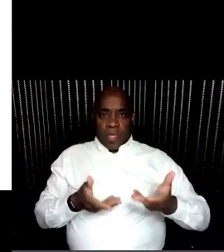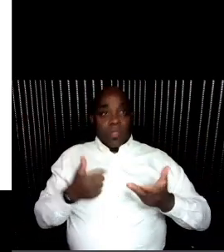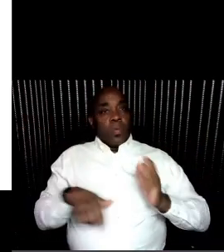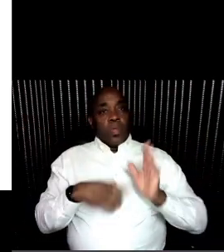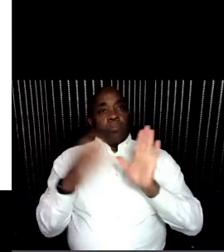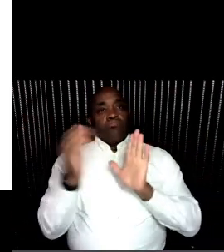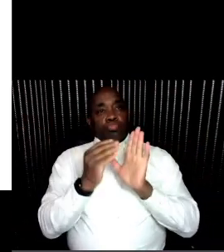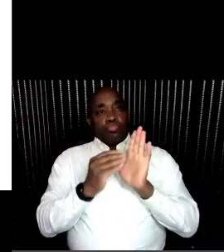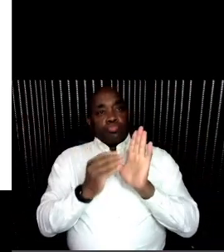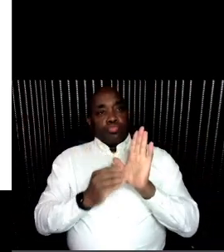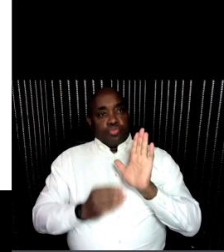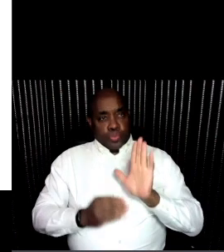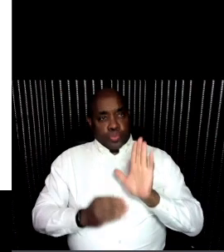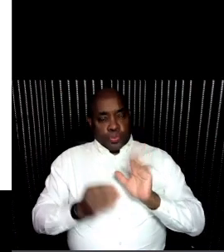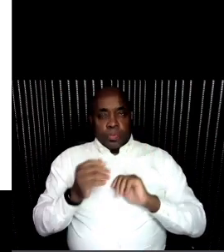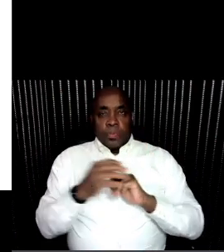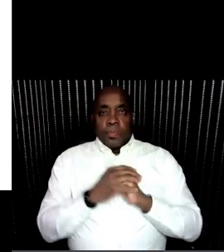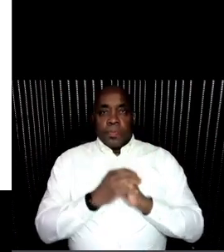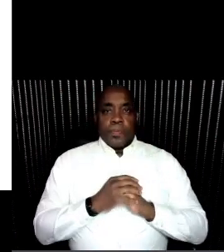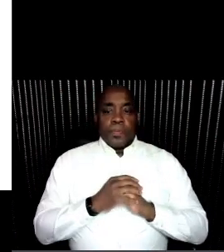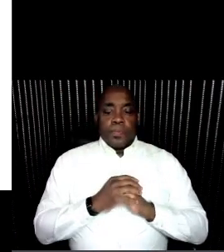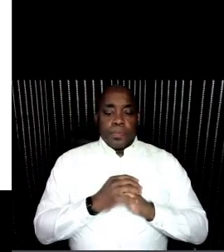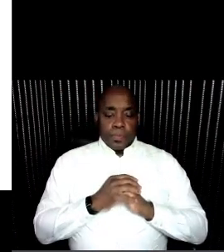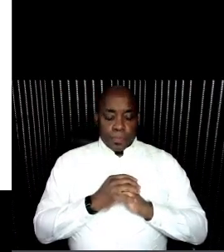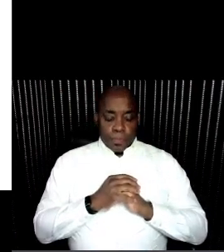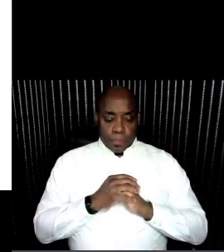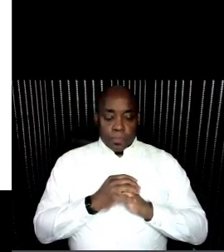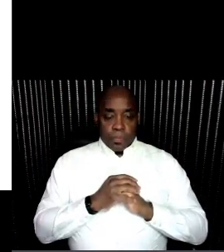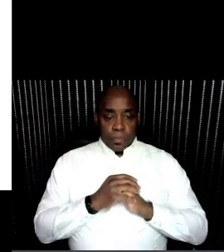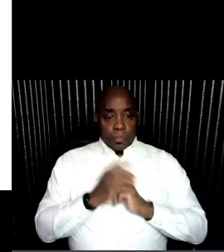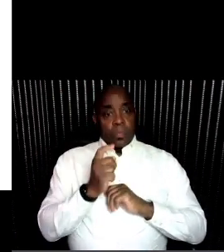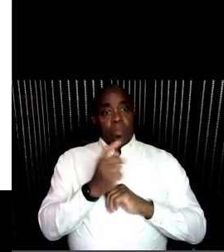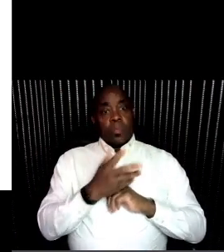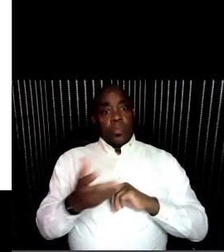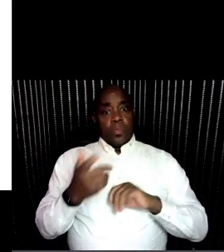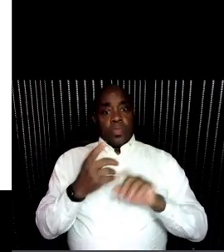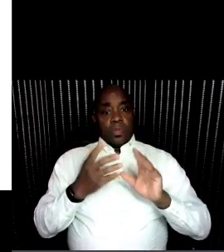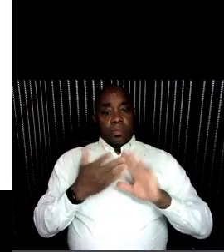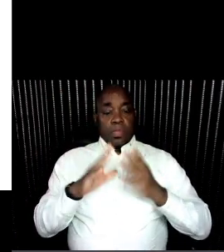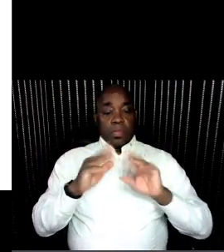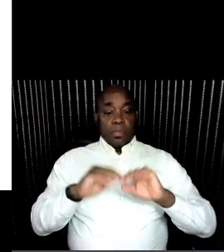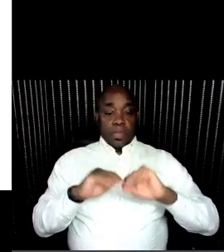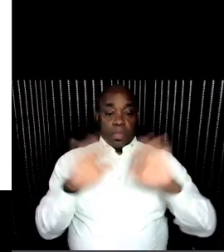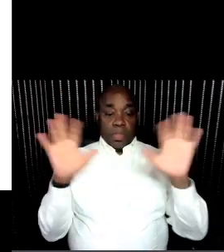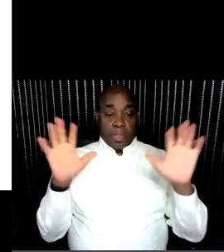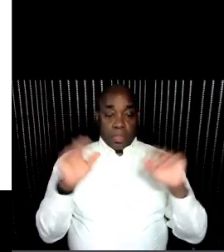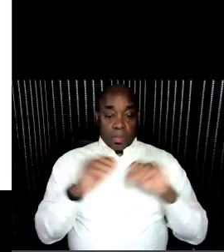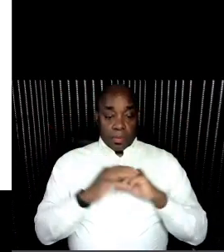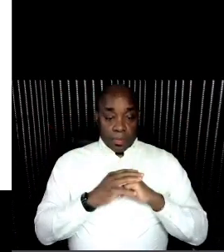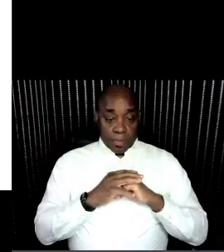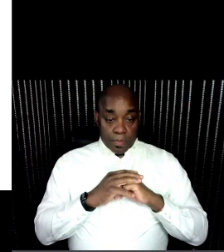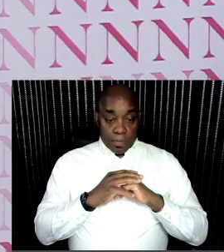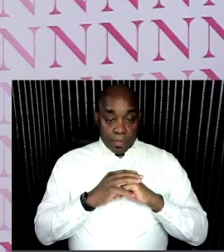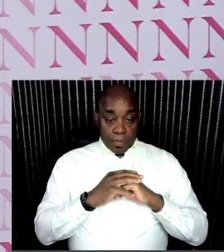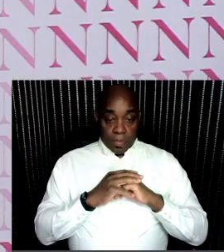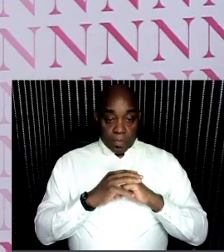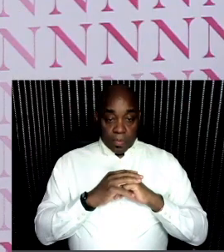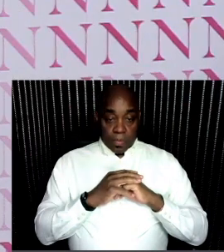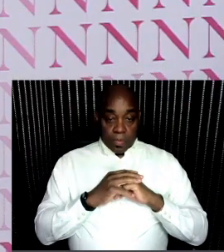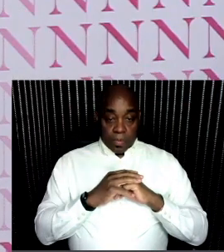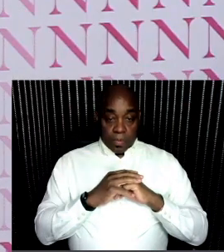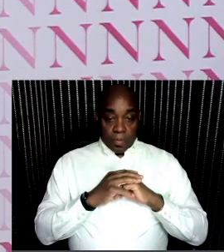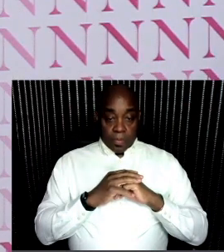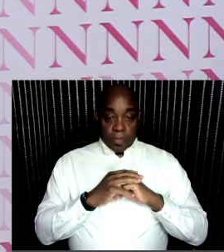record. One of the things that became clear in my close work with the festival is that while it had a long and complex